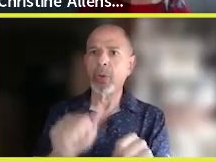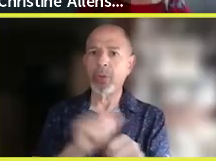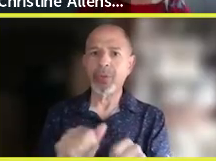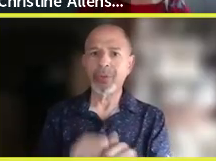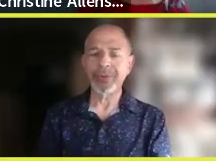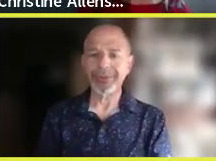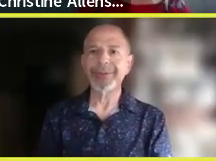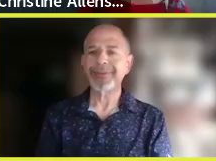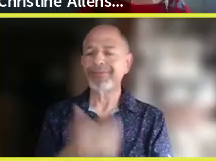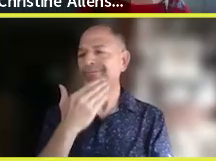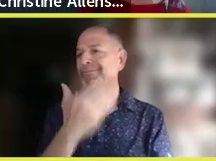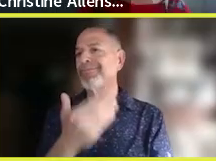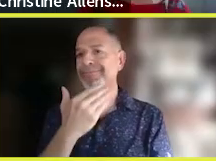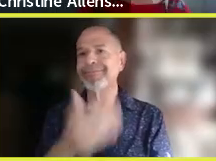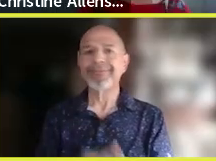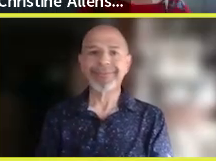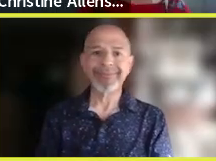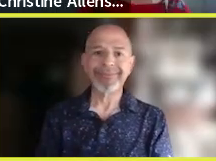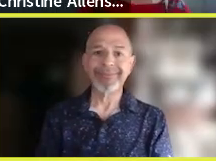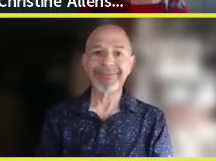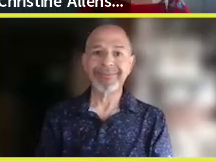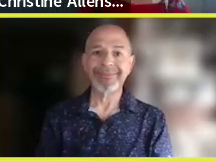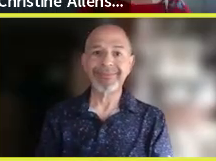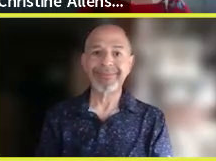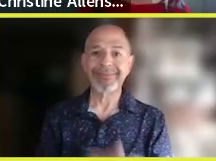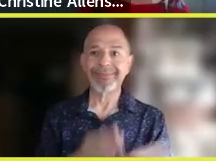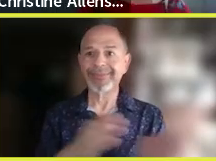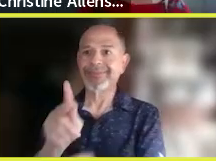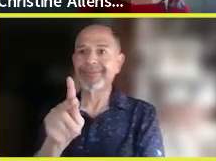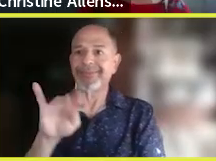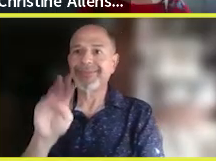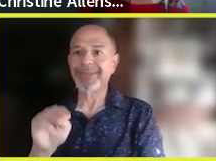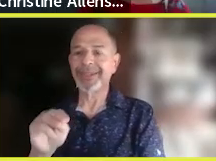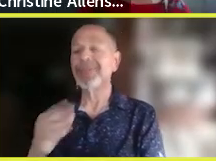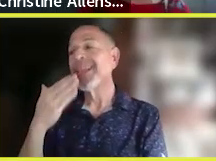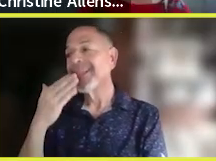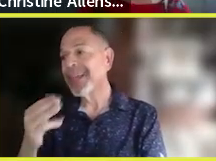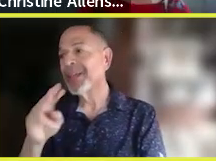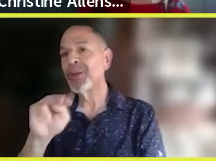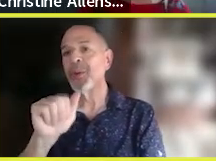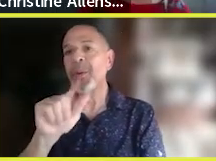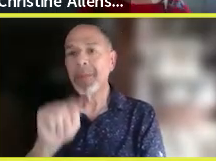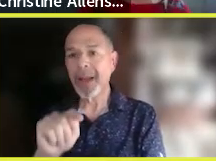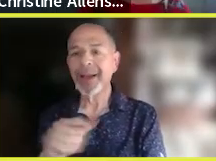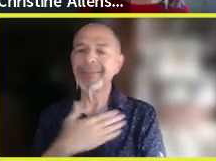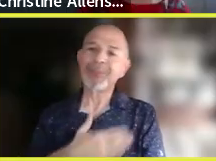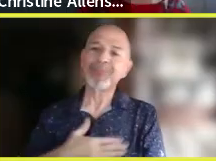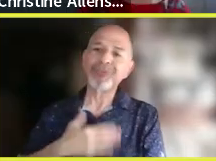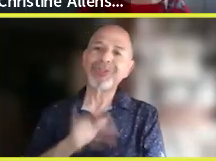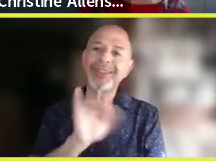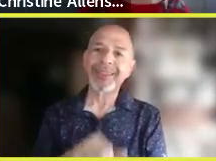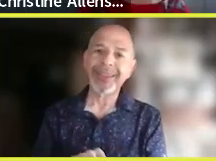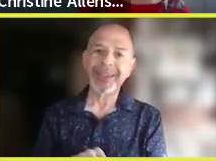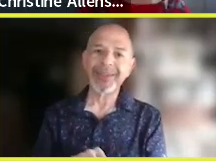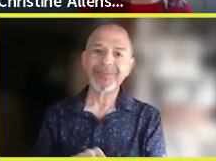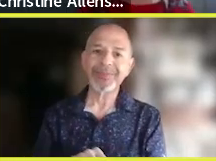Yes. I got to say. Well, But I'm thank you very, for all that info. yeah, thanks, Matt. Thanks for saying that. I appreciate that. And I like